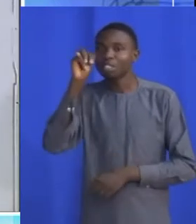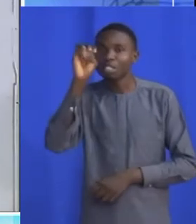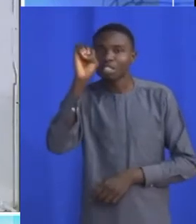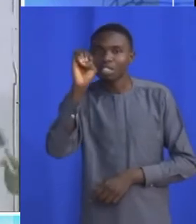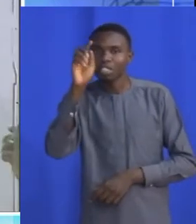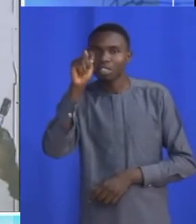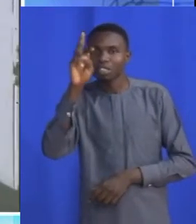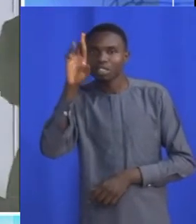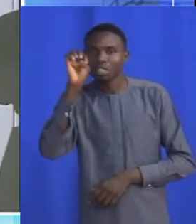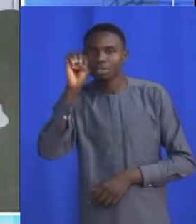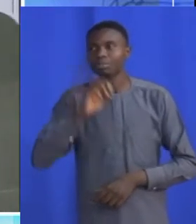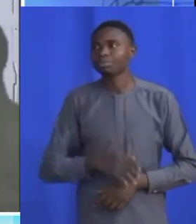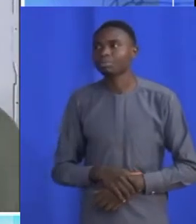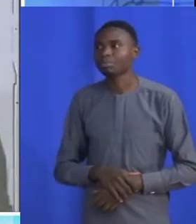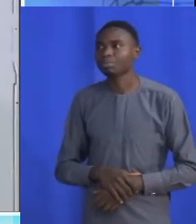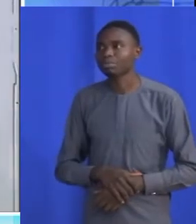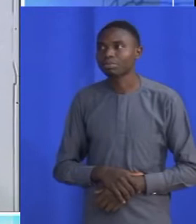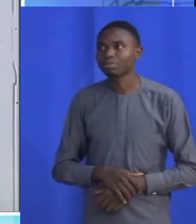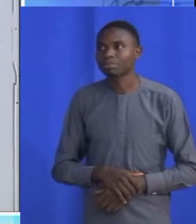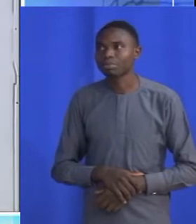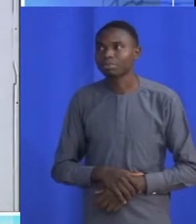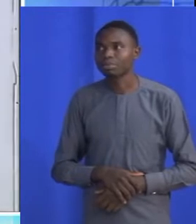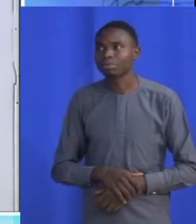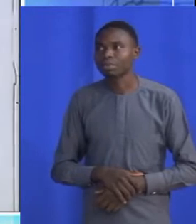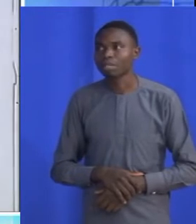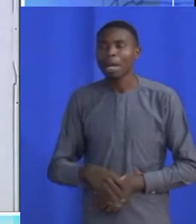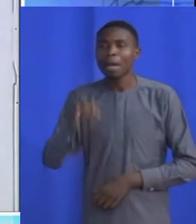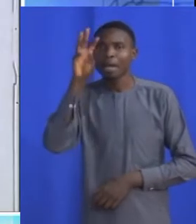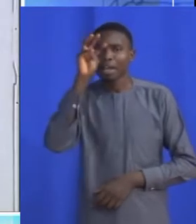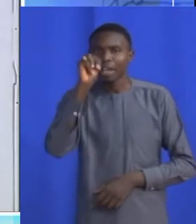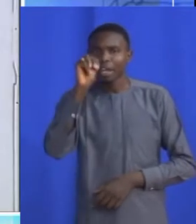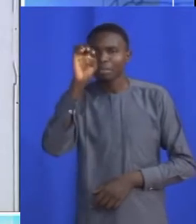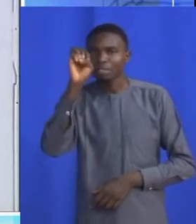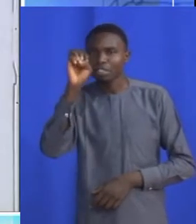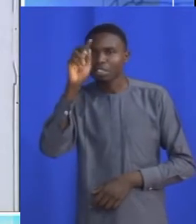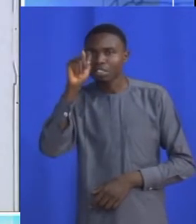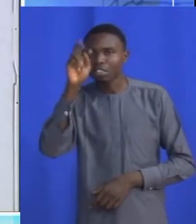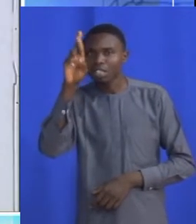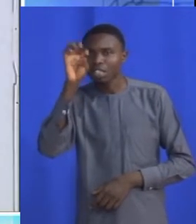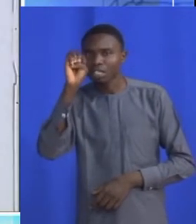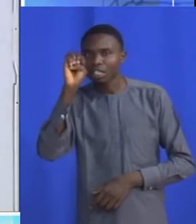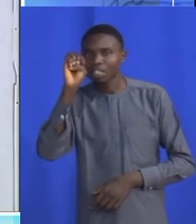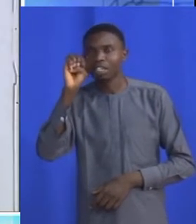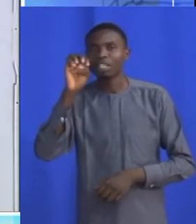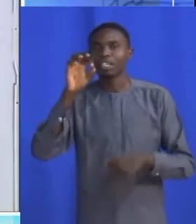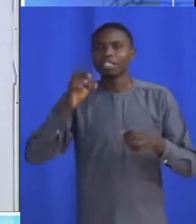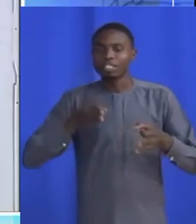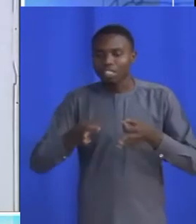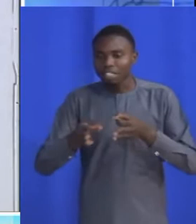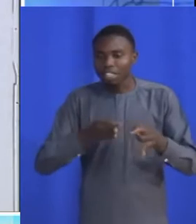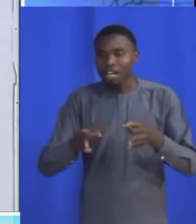law. Each of the principles are very important. But before we go to that, what is the meaning of rule of law?